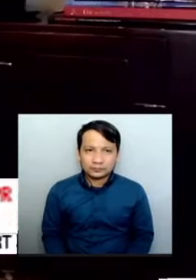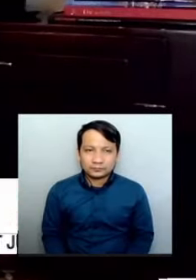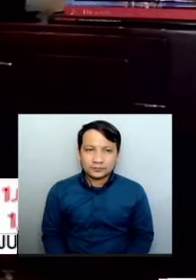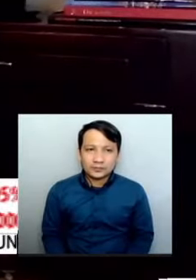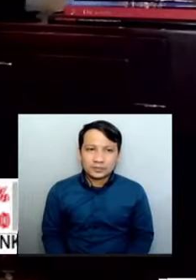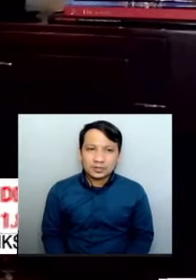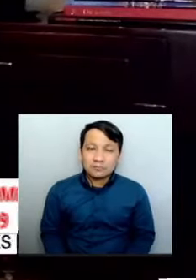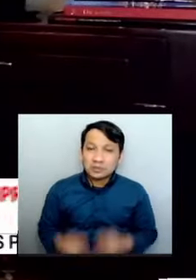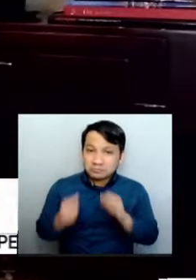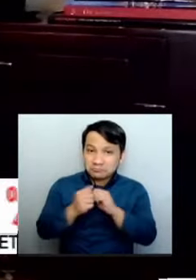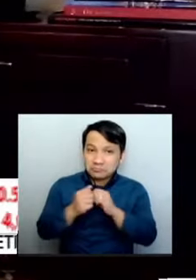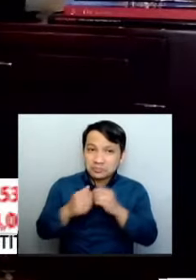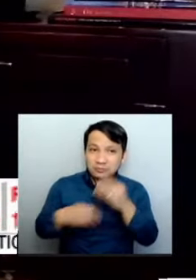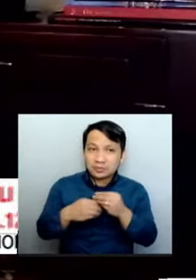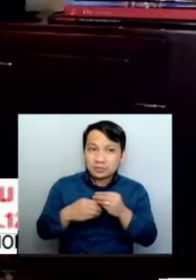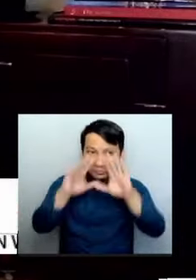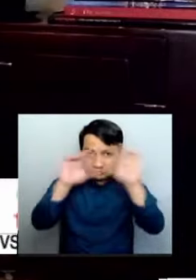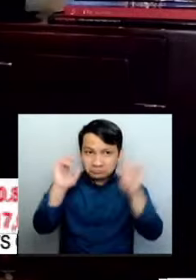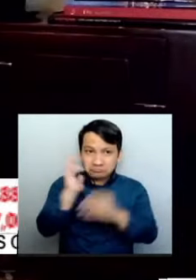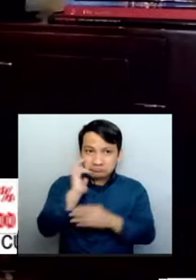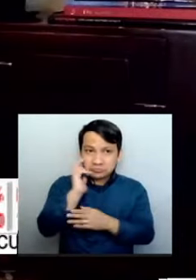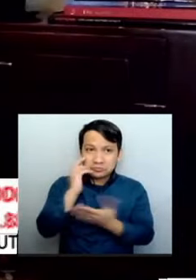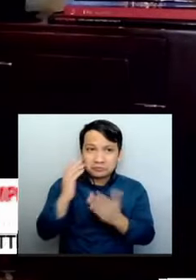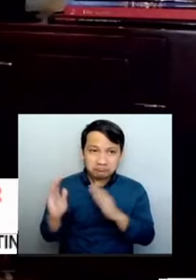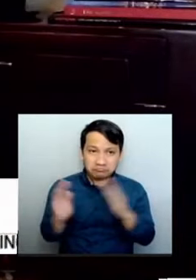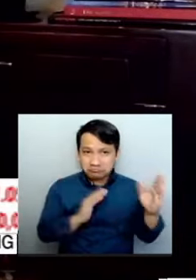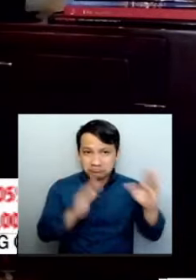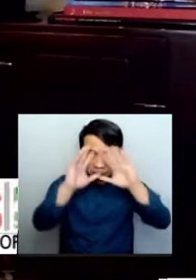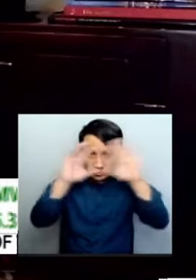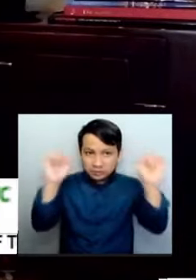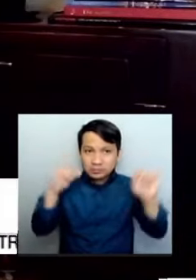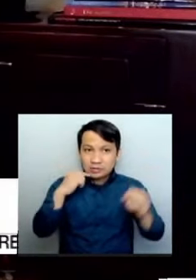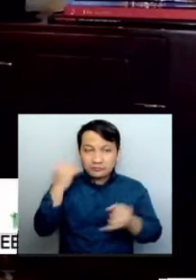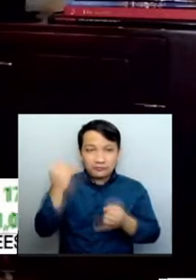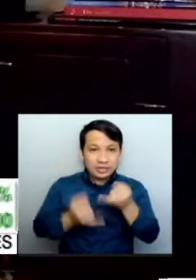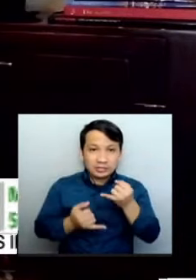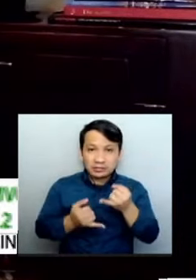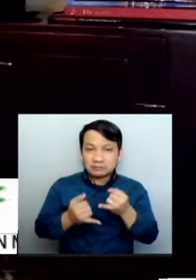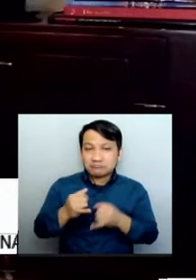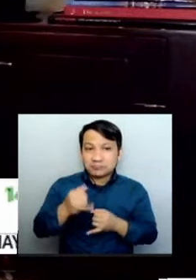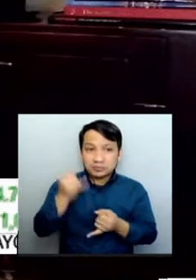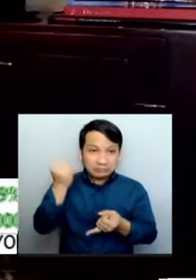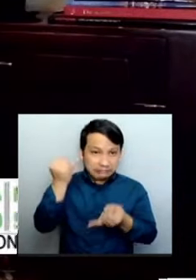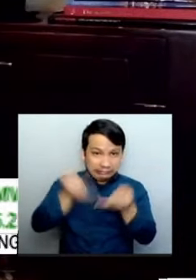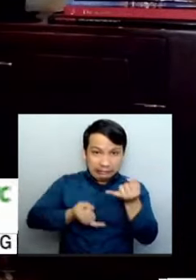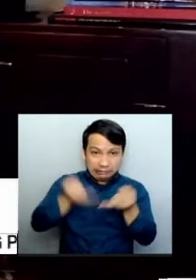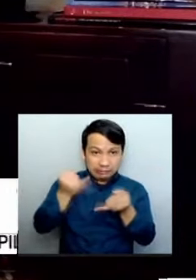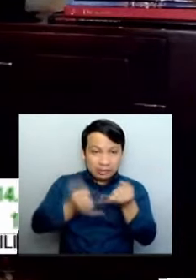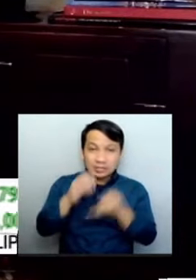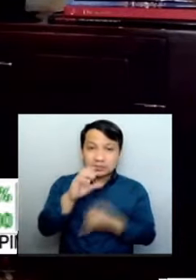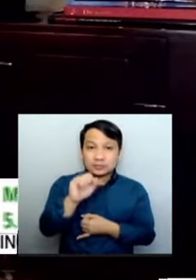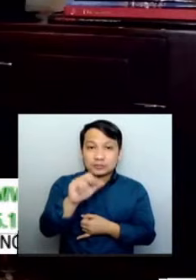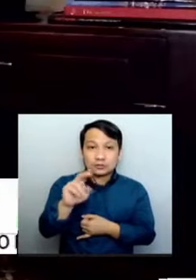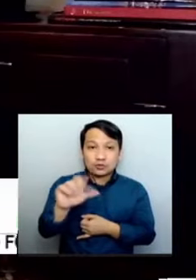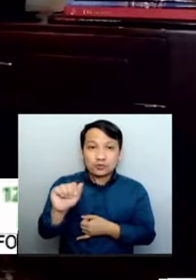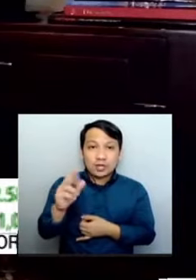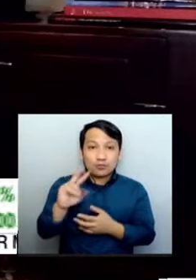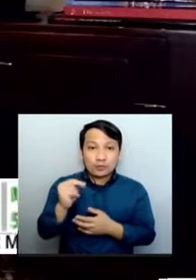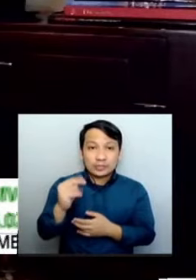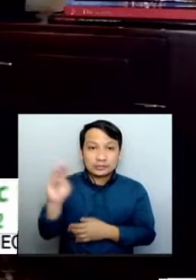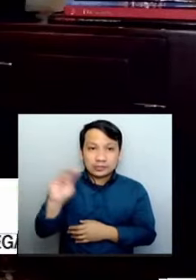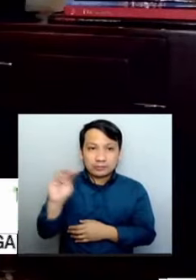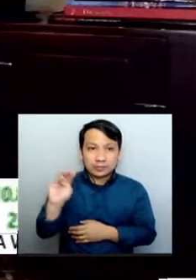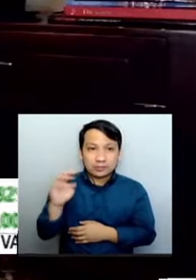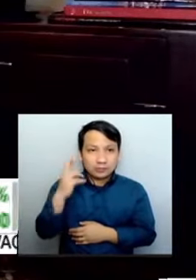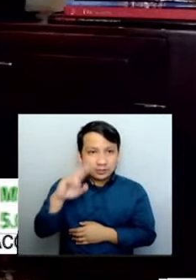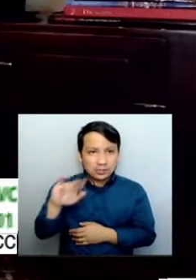Allies and critics of the Duterte administration preparing for President Duterte's final State of the Nation address on Monday. And as RJ